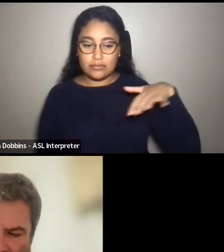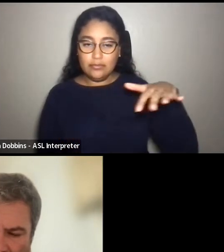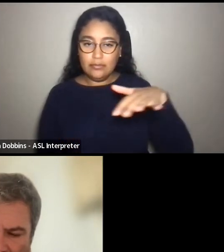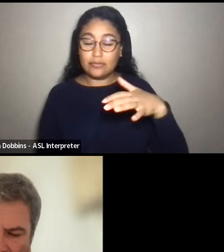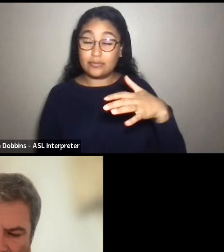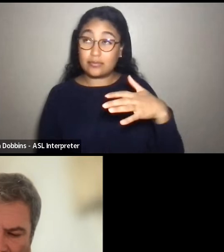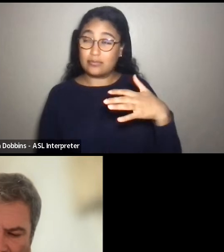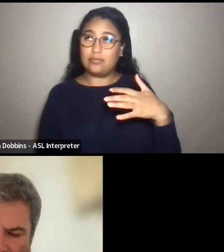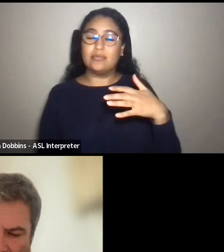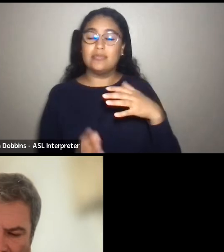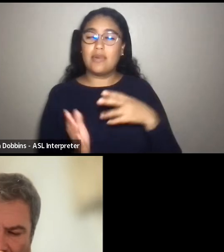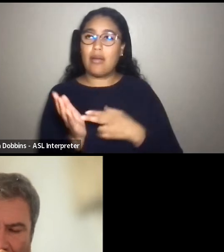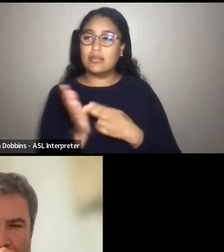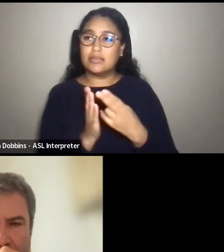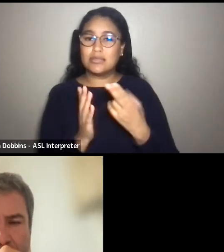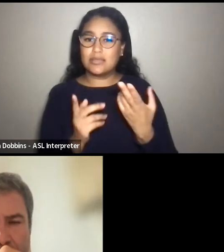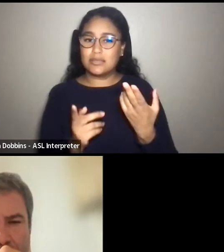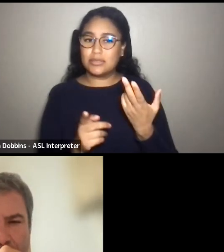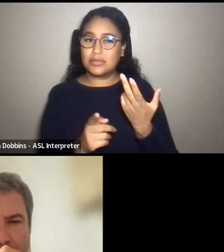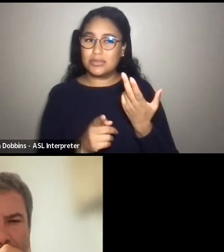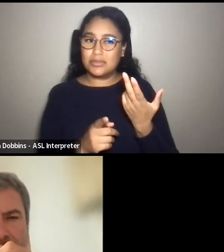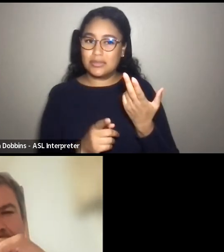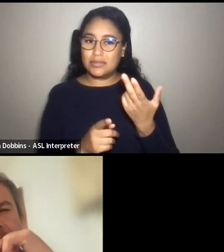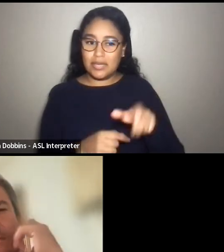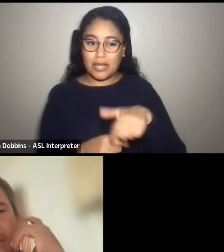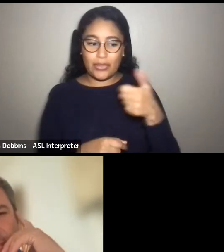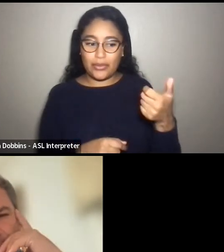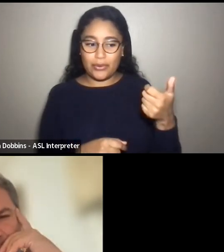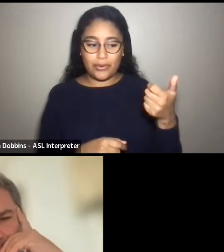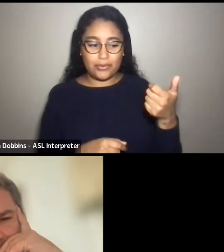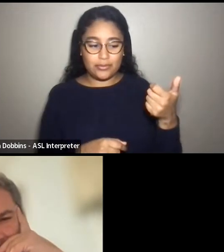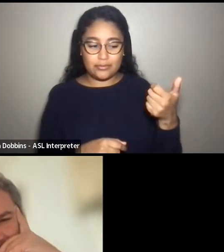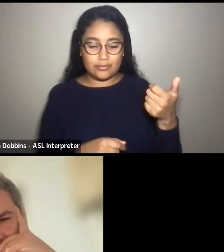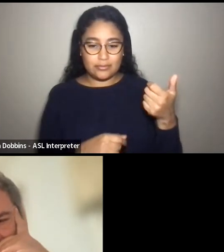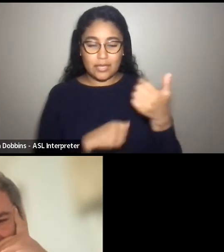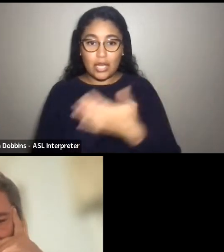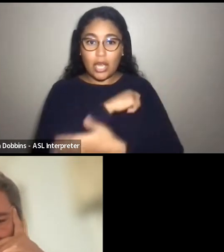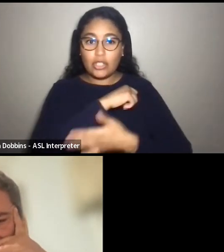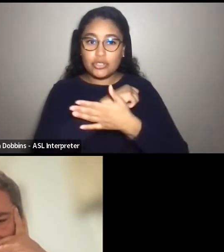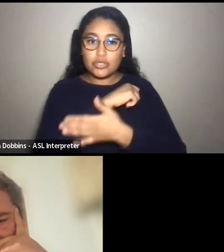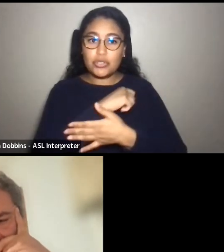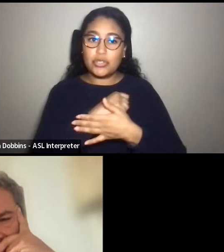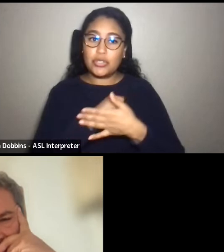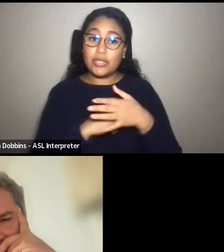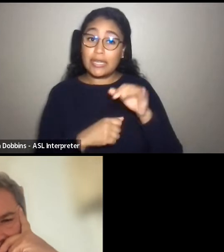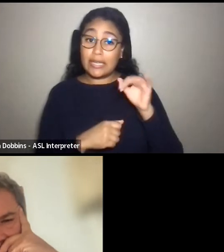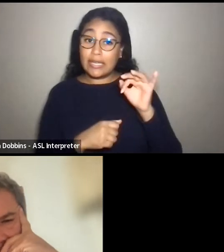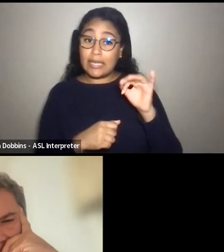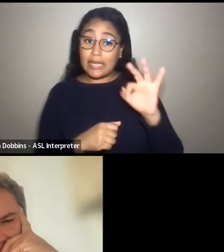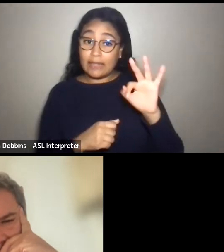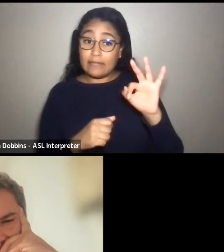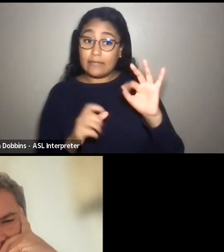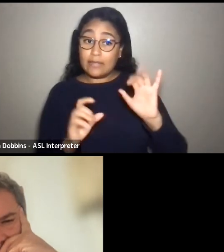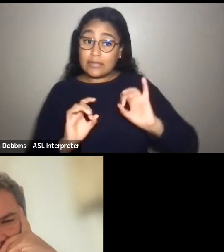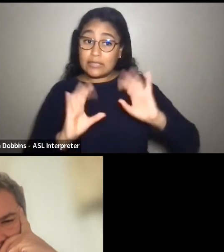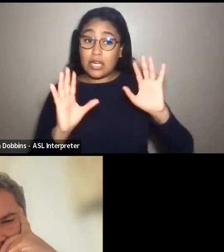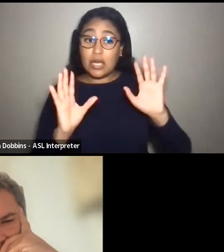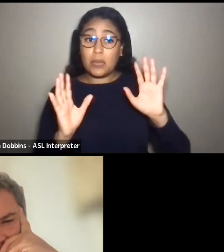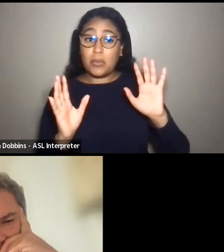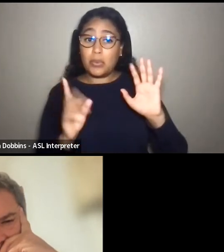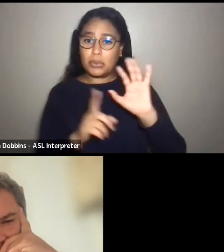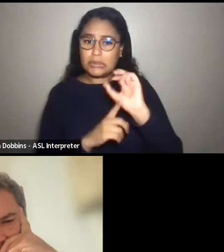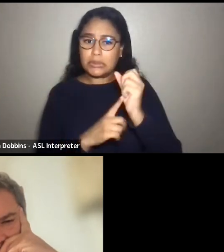cannot imagine, any other country where such atrocities could have happened, where you